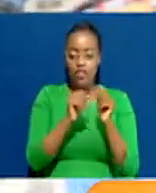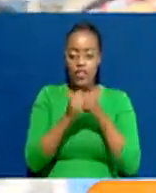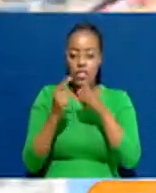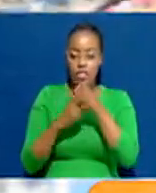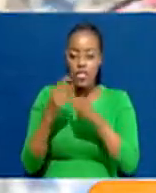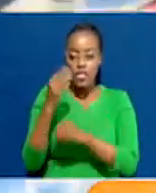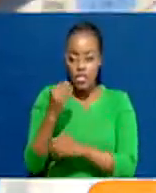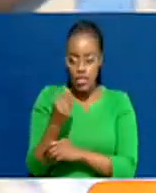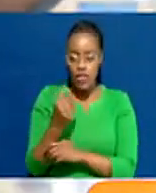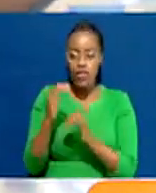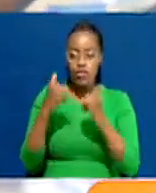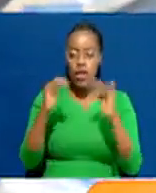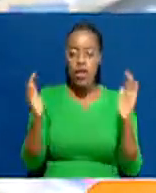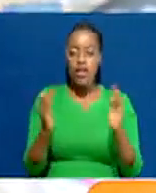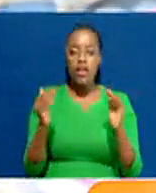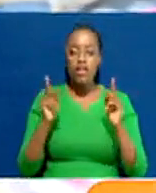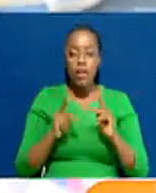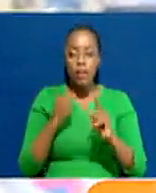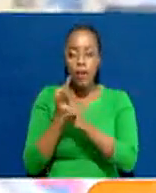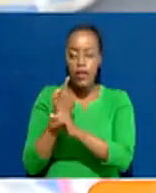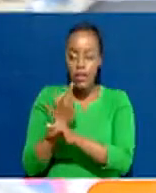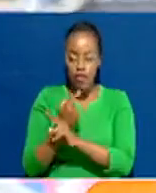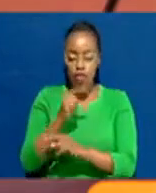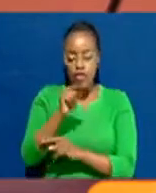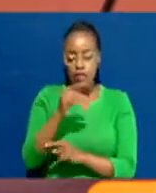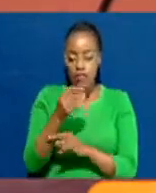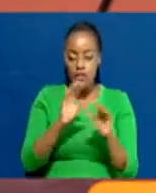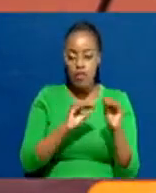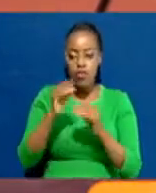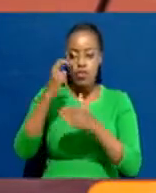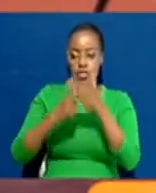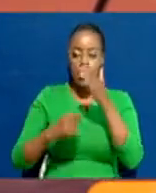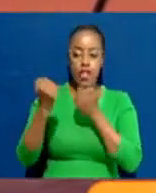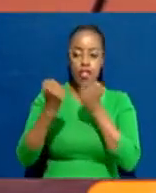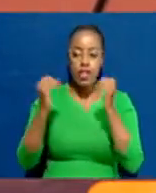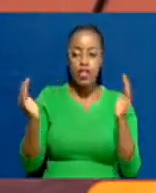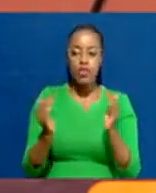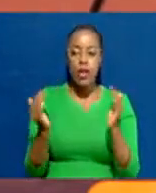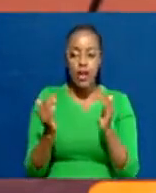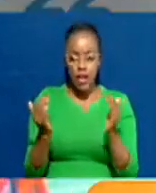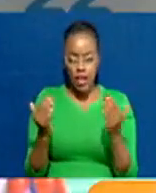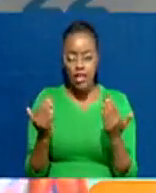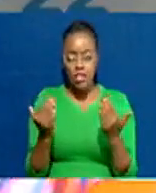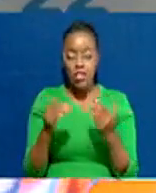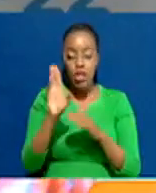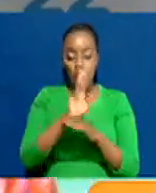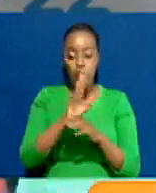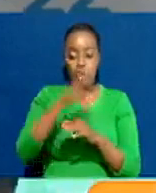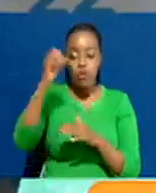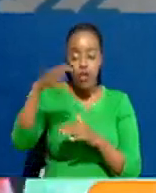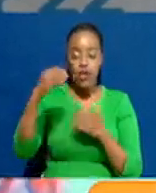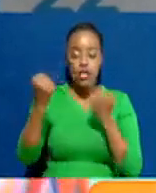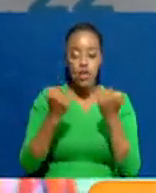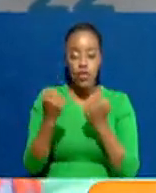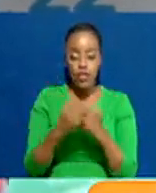shillings on-peak to encourage players in the e-mobility space to charge their vehicles to encourage e-mobility. There is